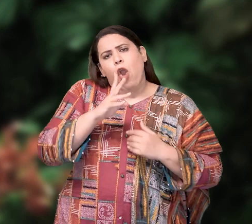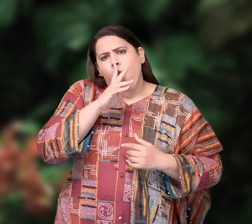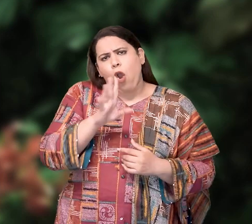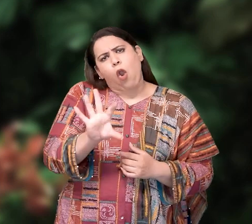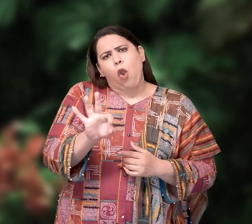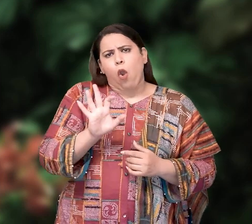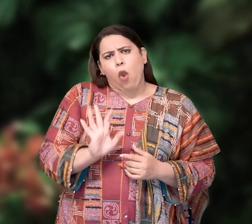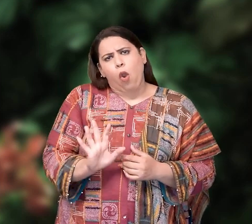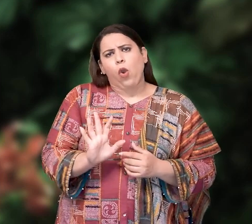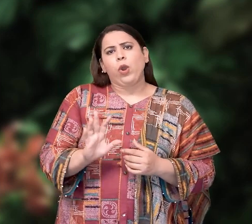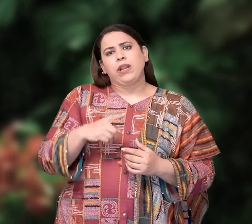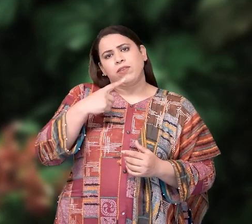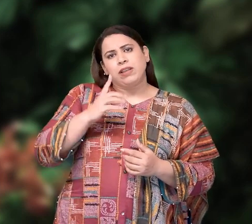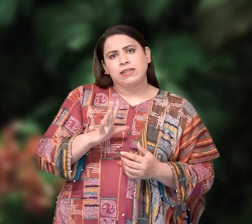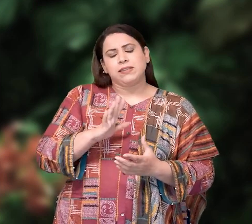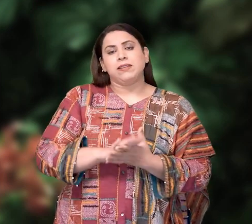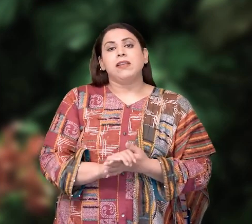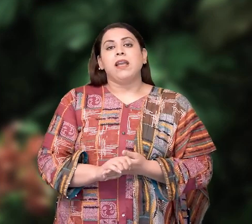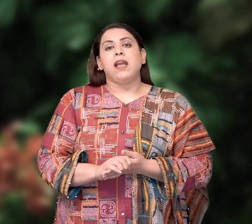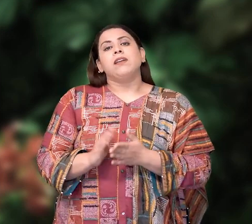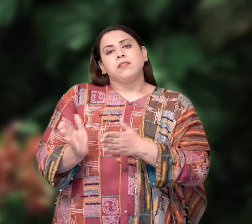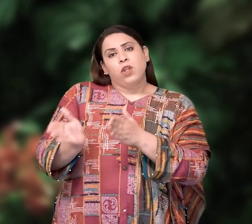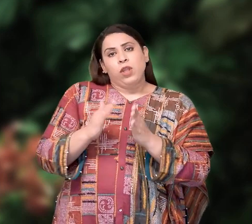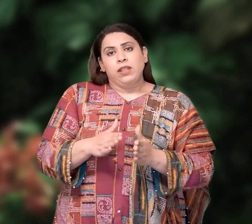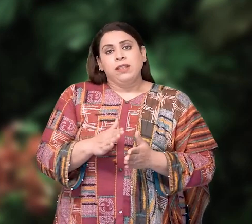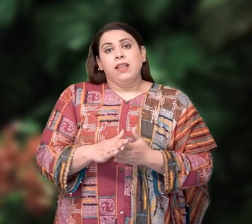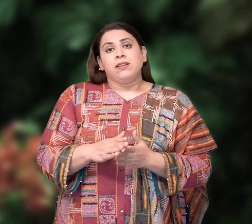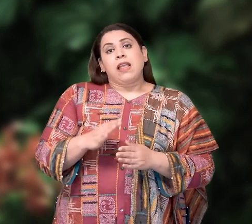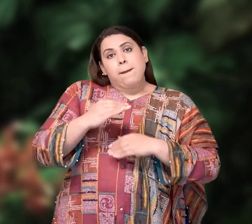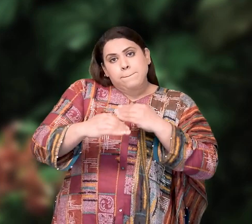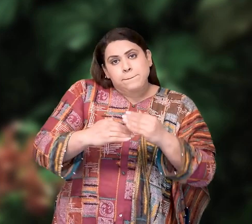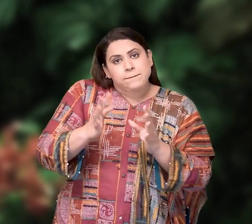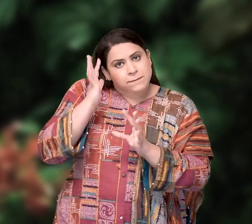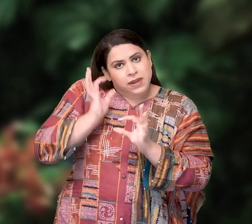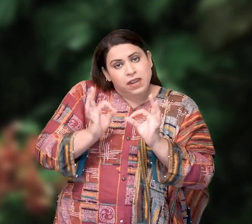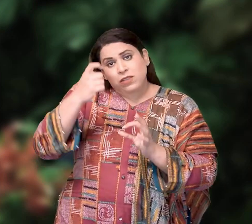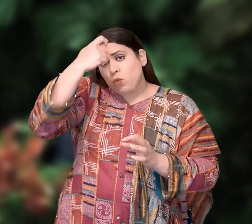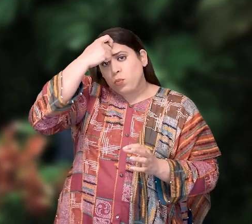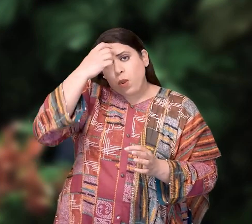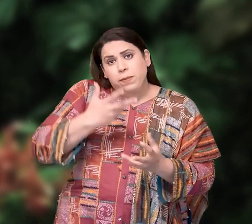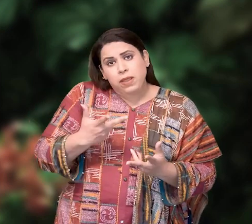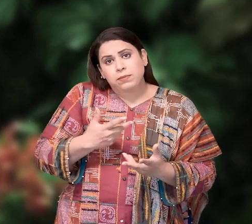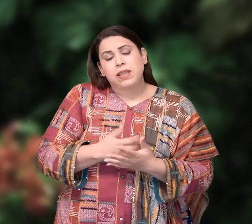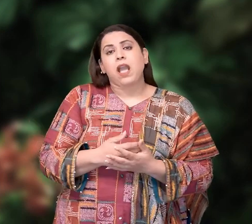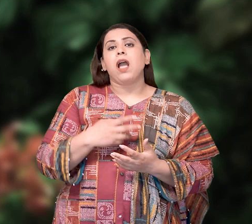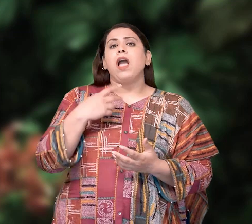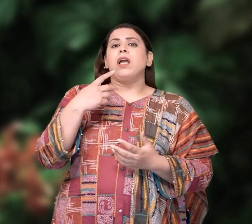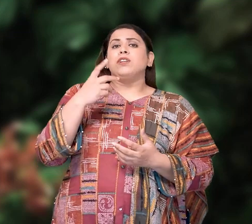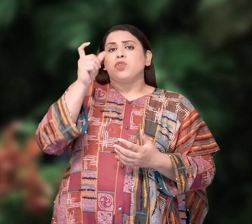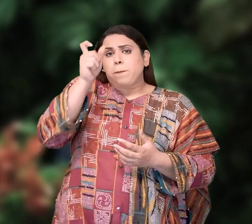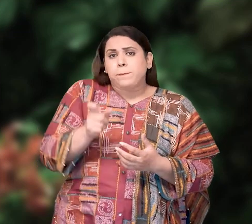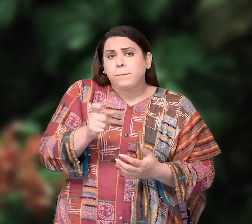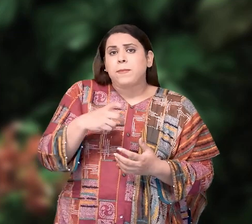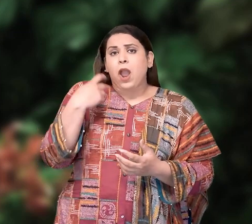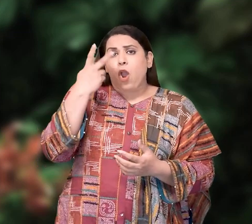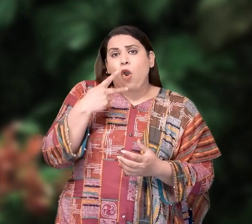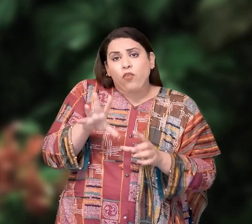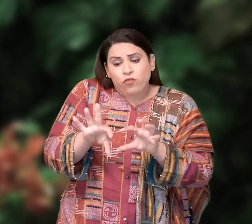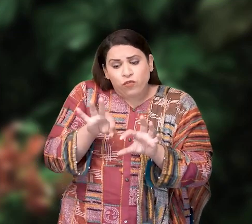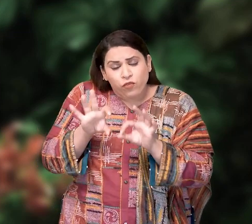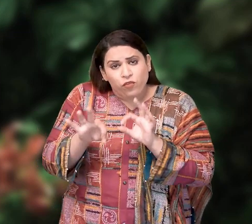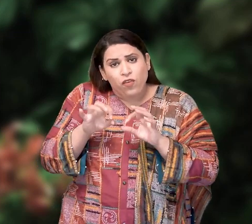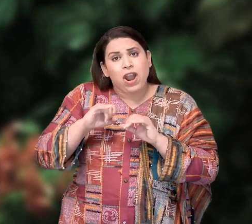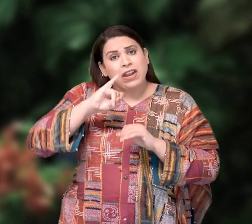passed by the word of mouth. And so that presents the problem that if a person who wants to find a